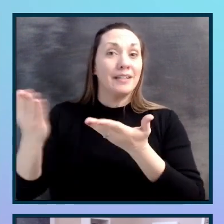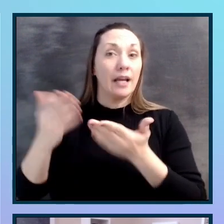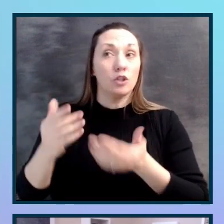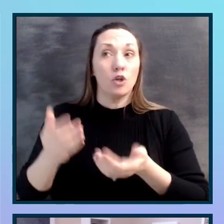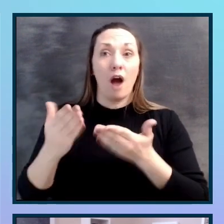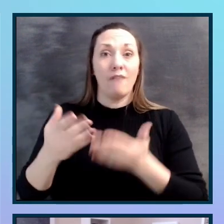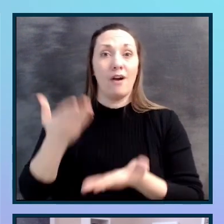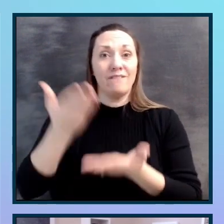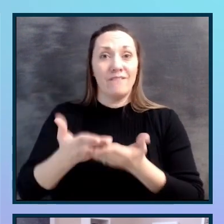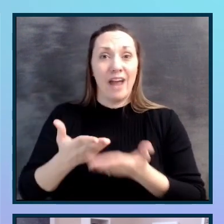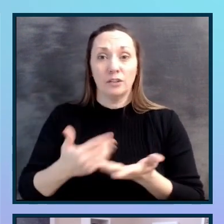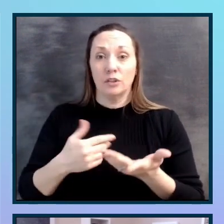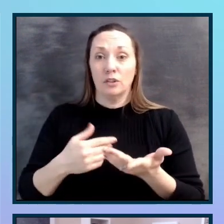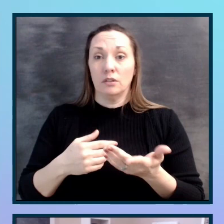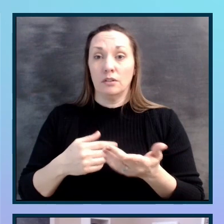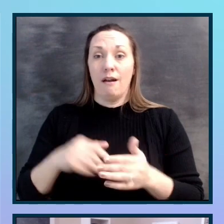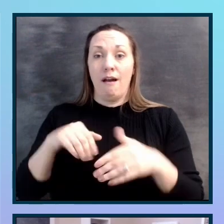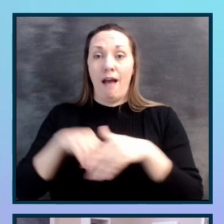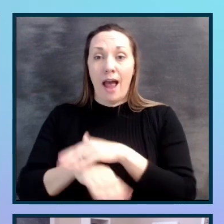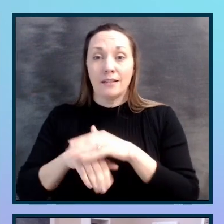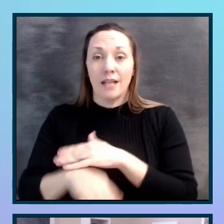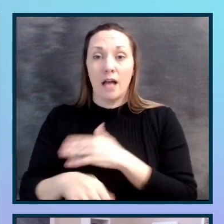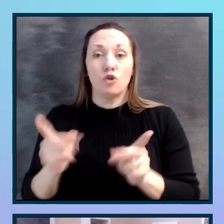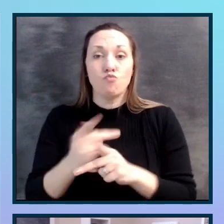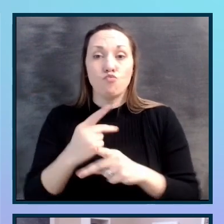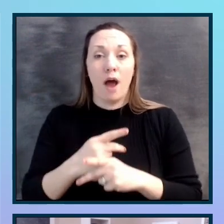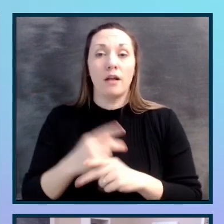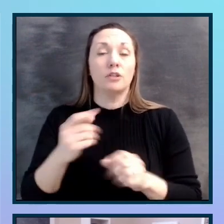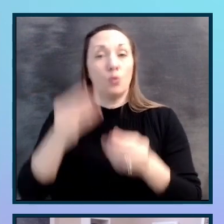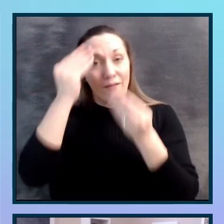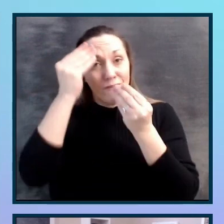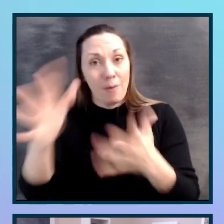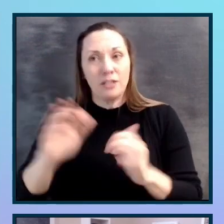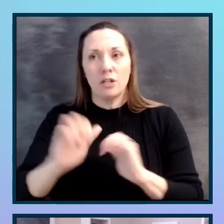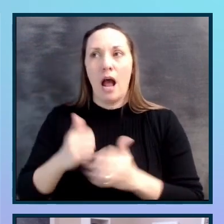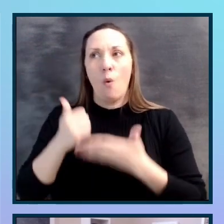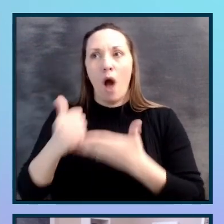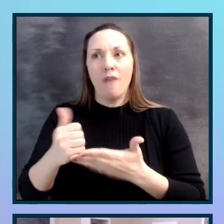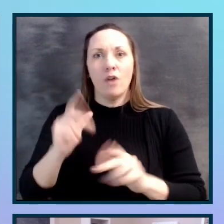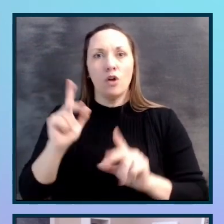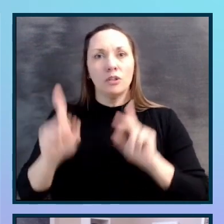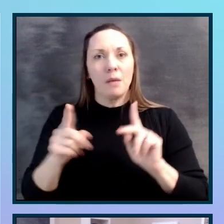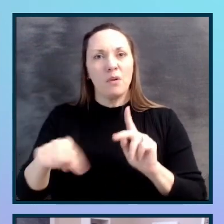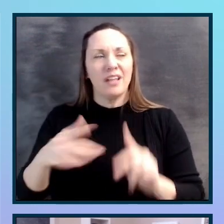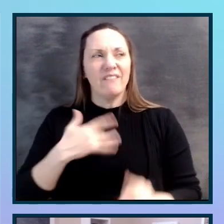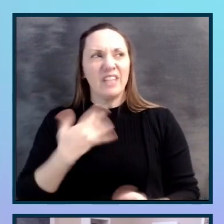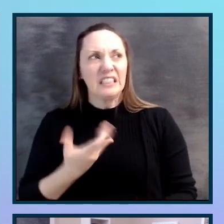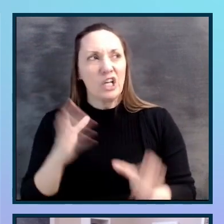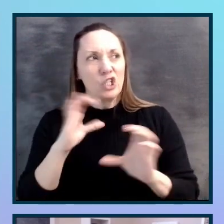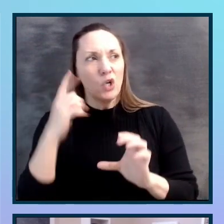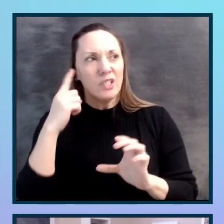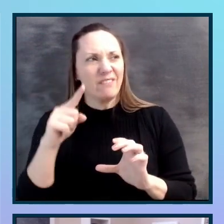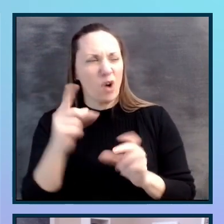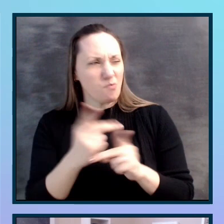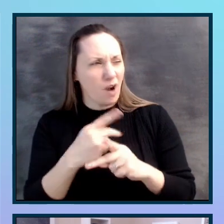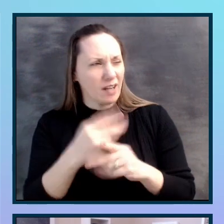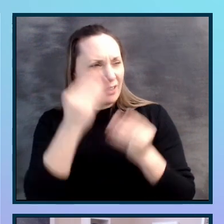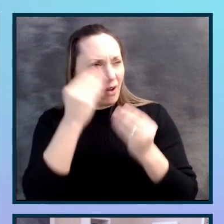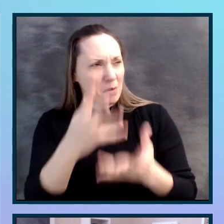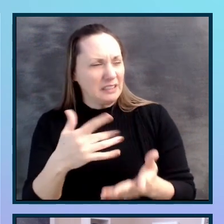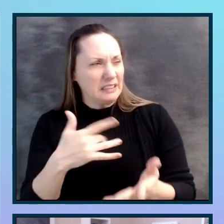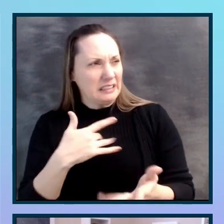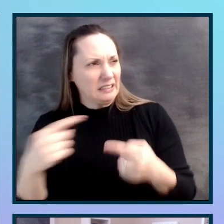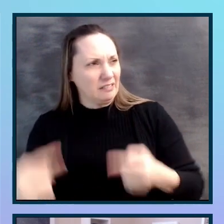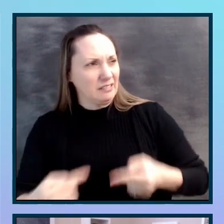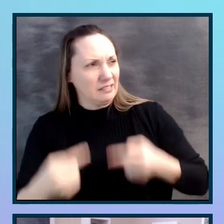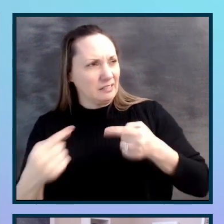faster access to products, to information, how helpful they are to those who find searching for products and information very